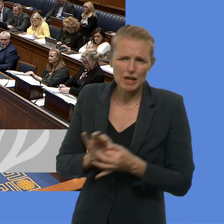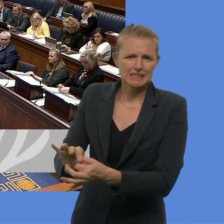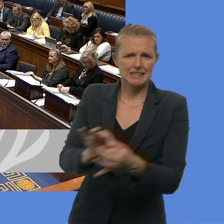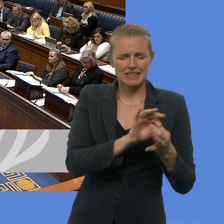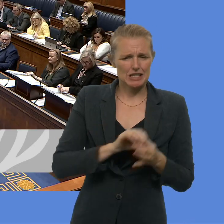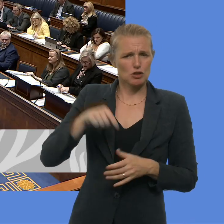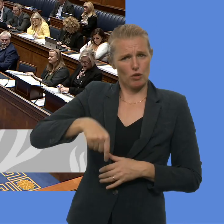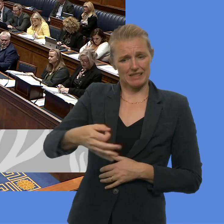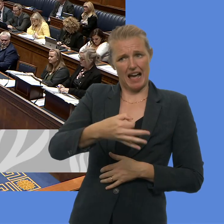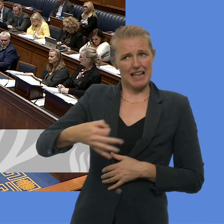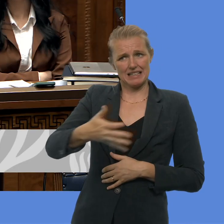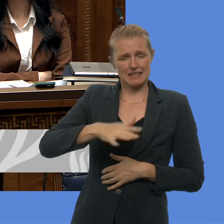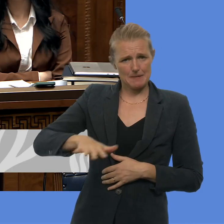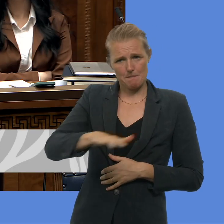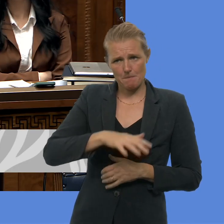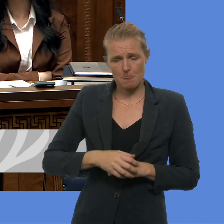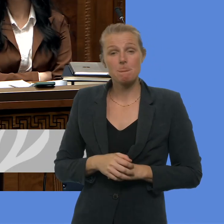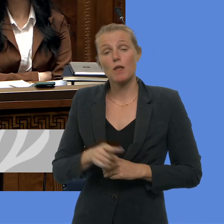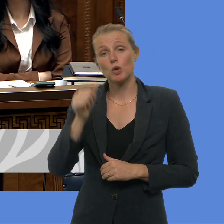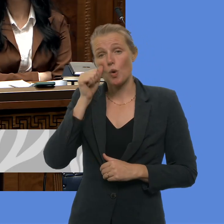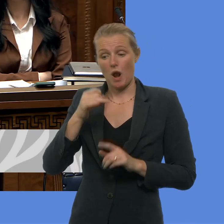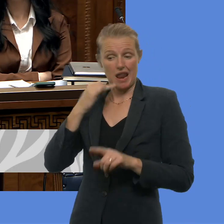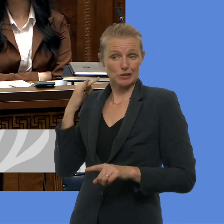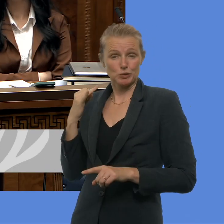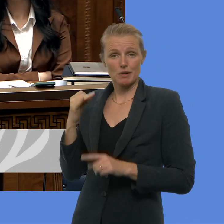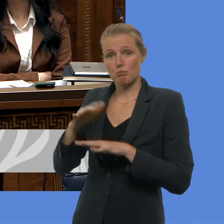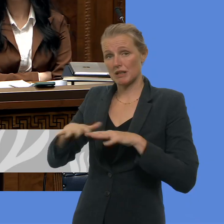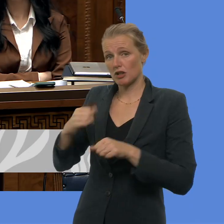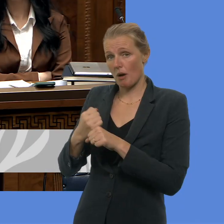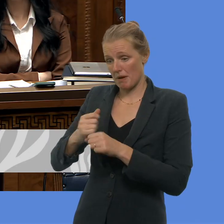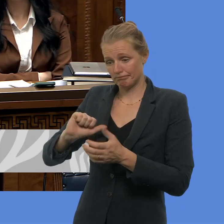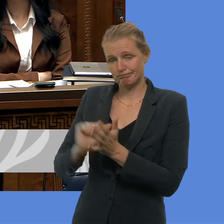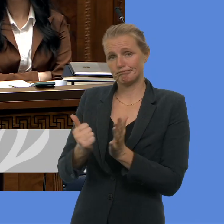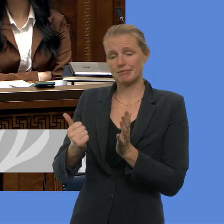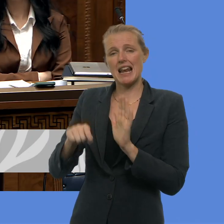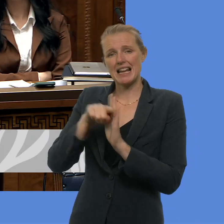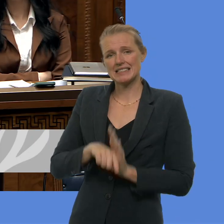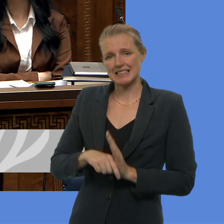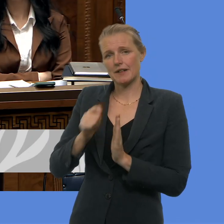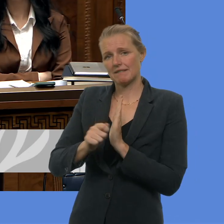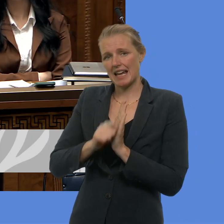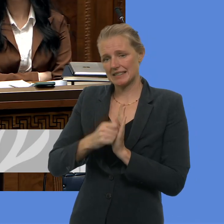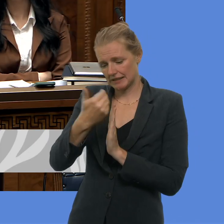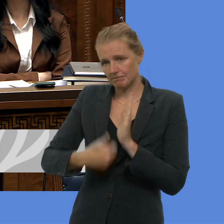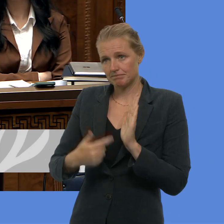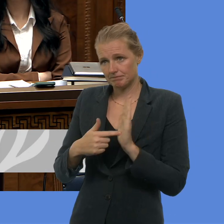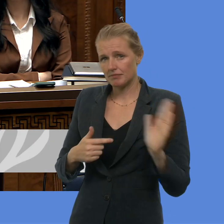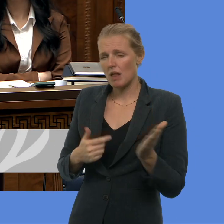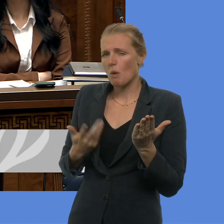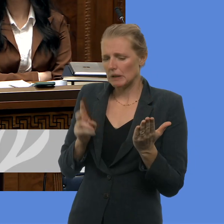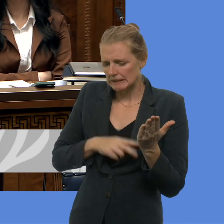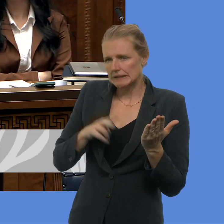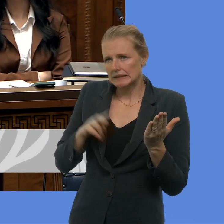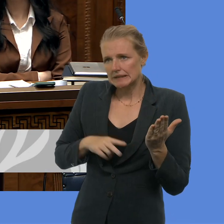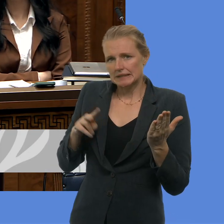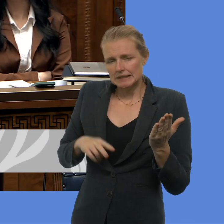aware that just towards the end of last week the British Government have published the legislative text, so I think we're all taking a look through that